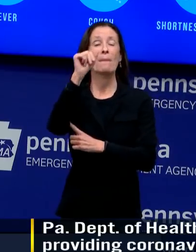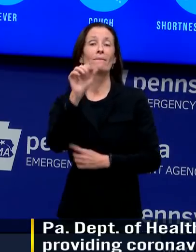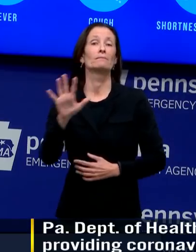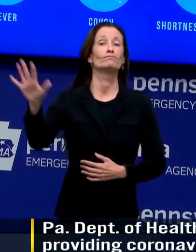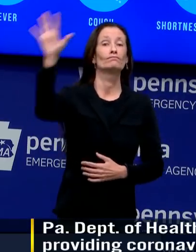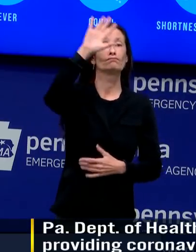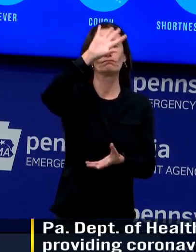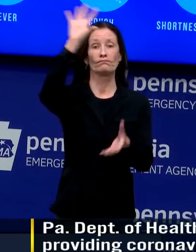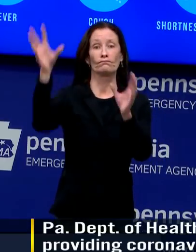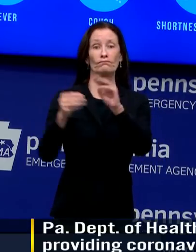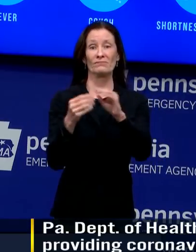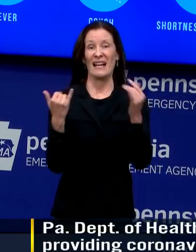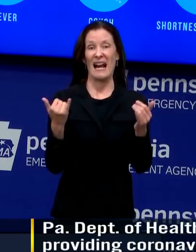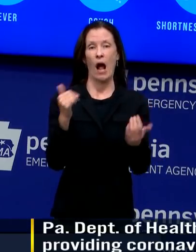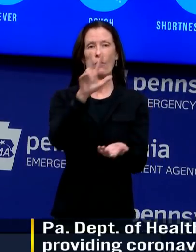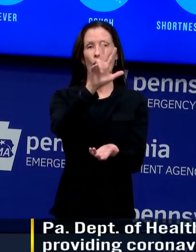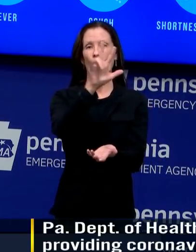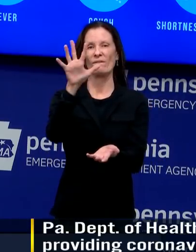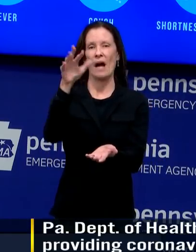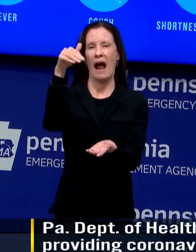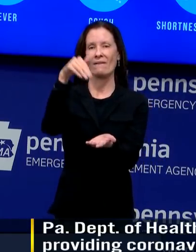35,684 cases.